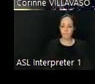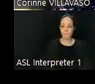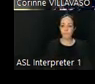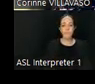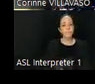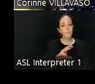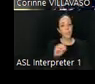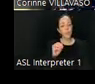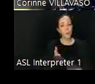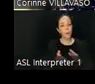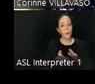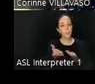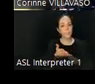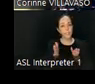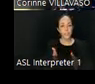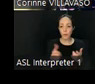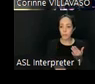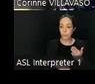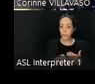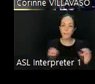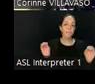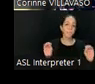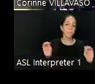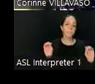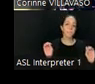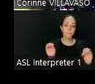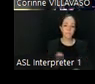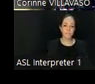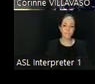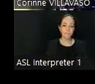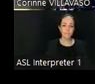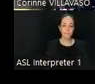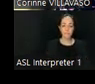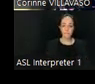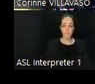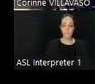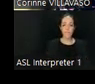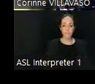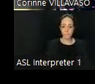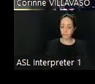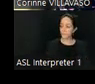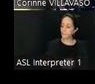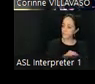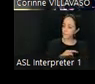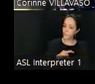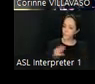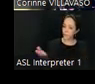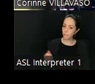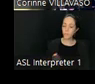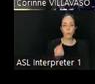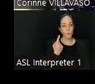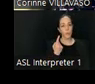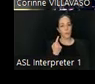Co-facilitator, you have anything you would like to add? I don't have anything for the garden plot at this time. Thank you. Staff? One item,